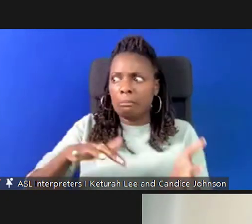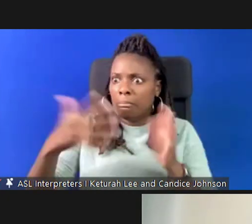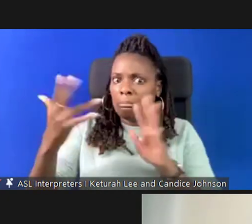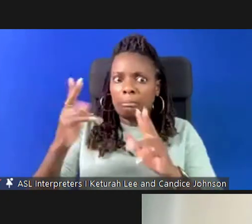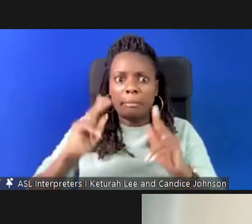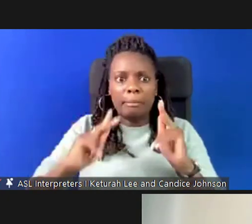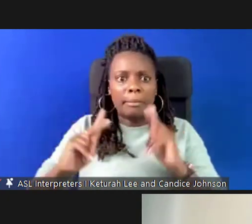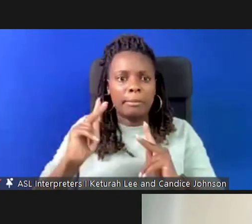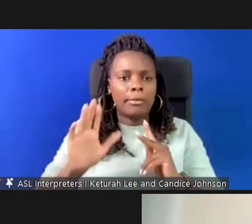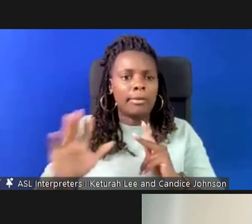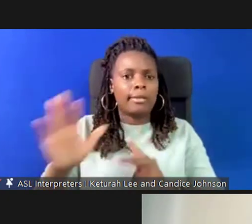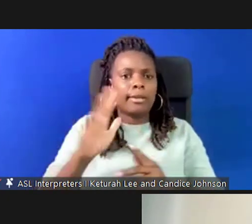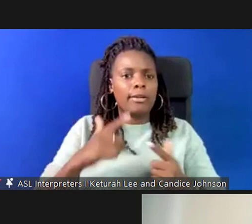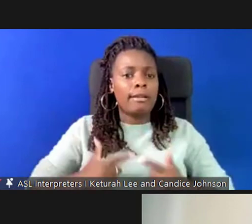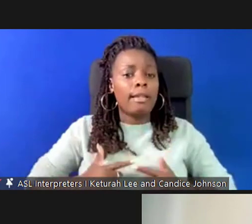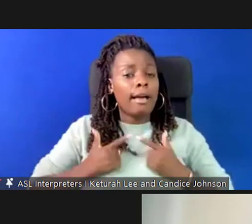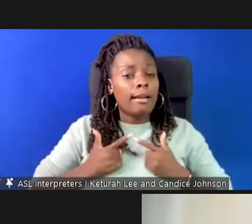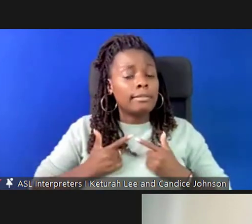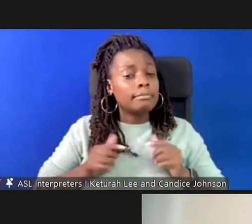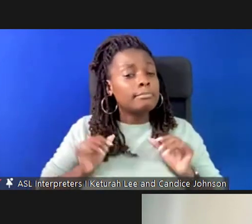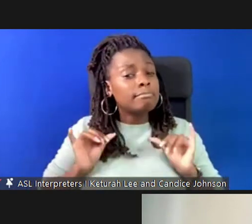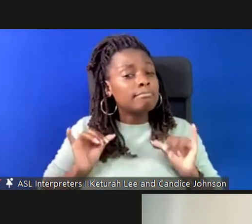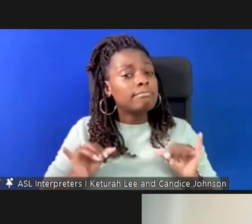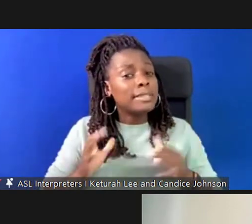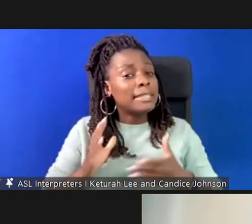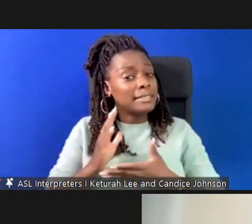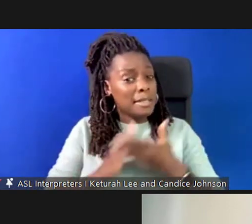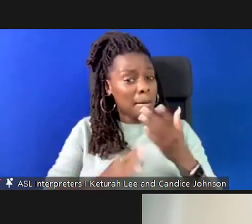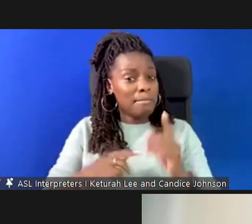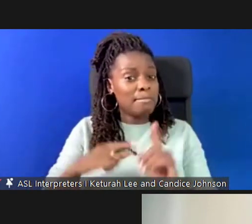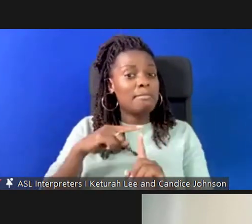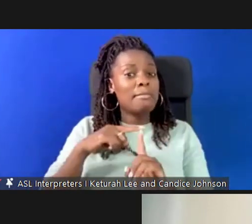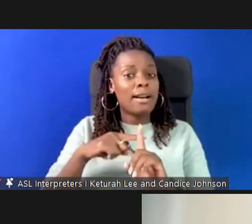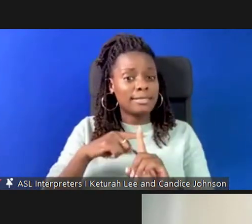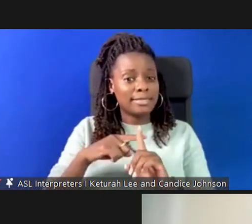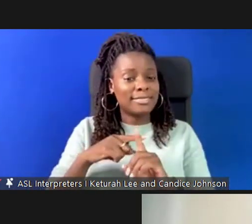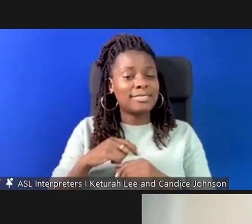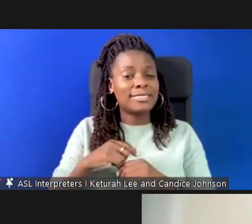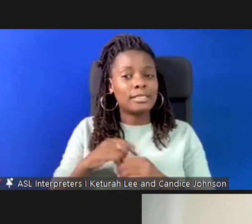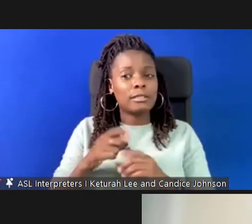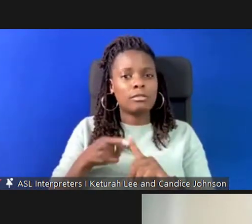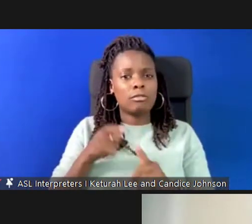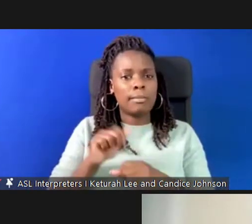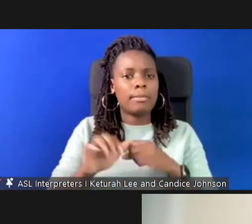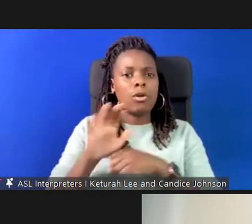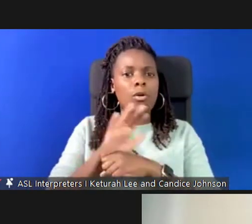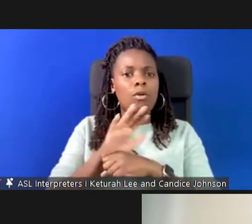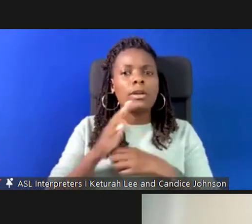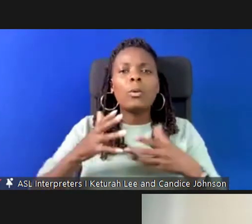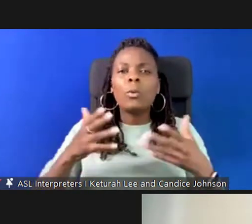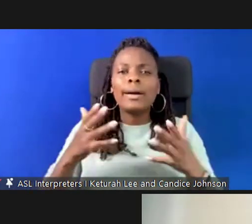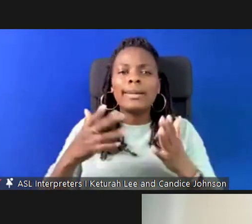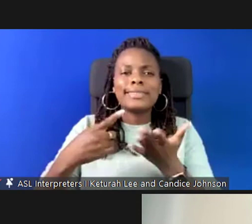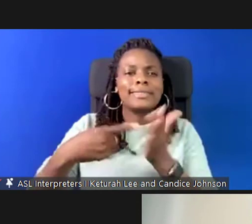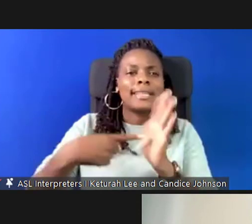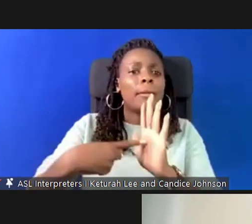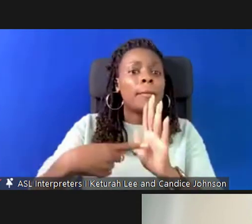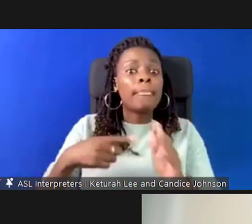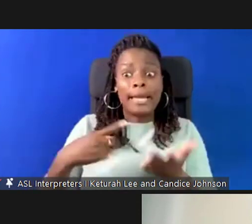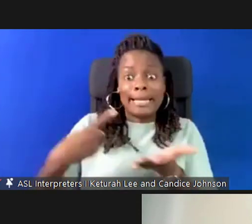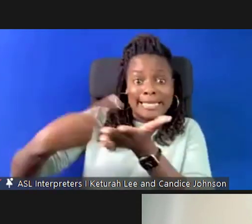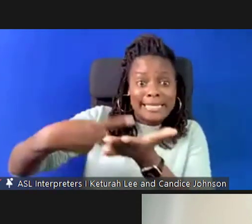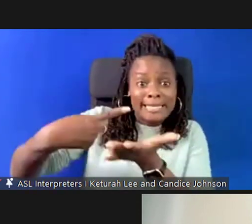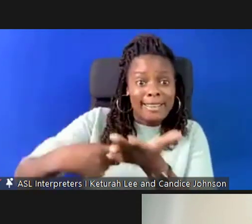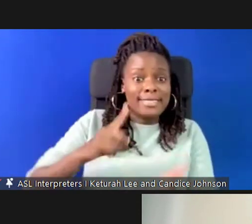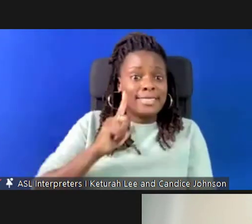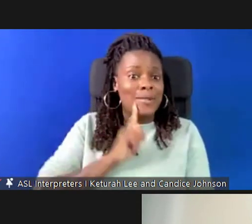been some positives that have come out of the pandemic. You mentioned, normalizing discussions about loneliness. Many